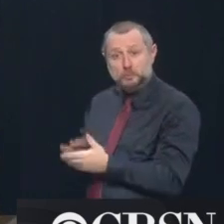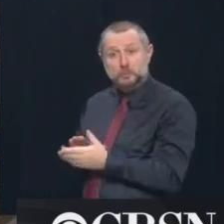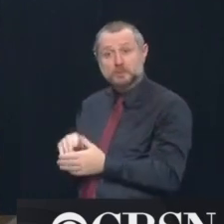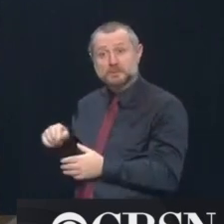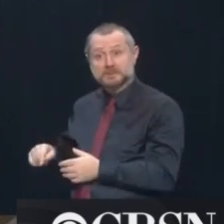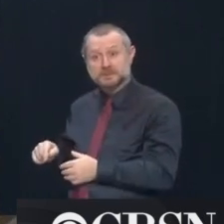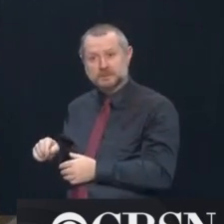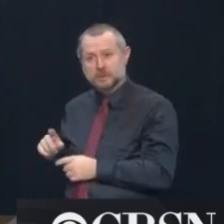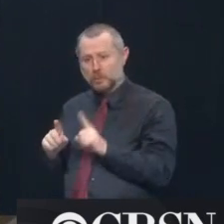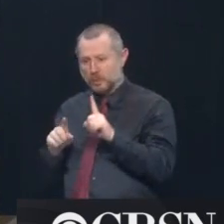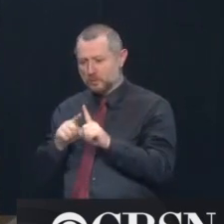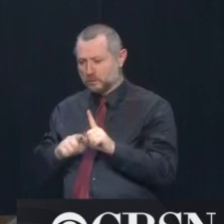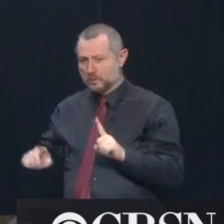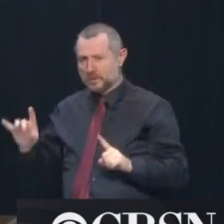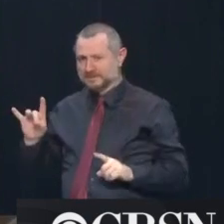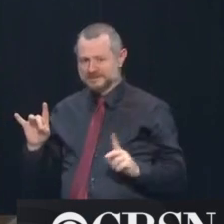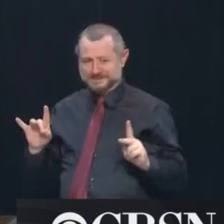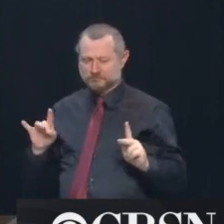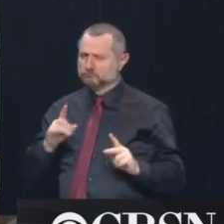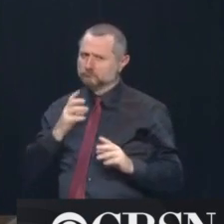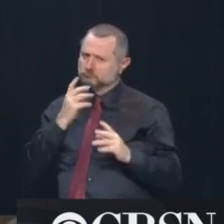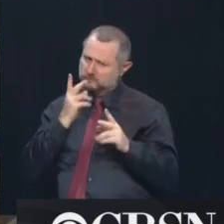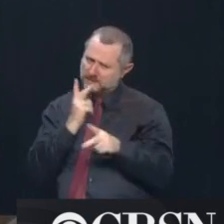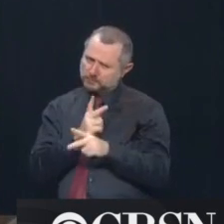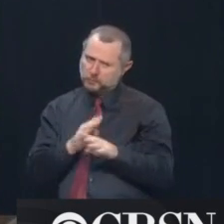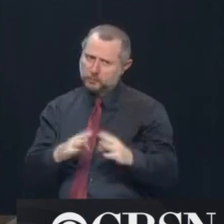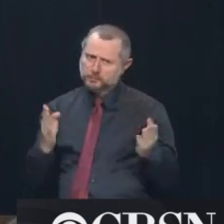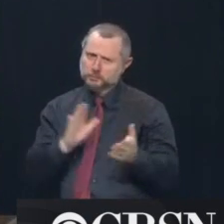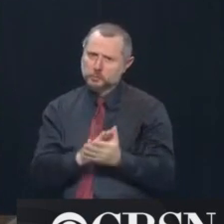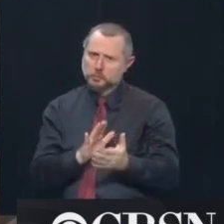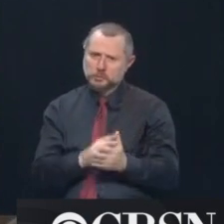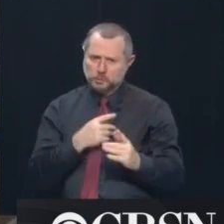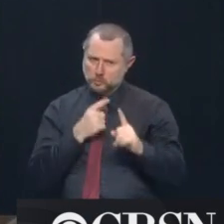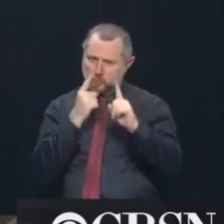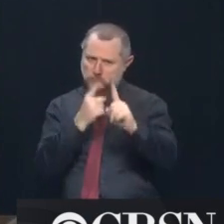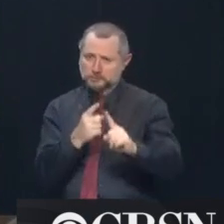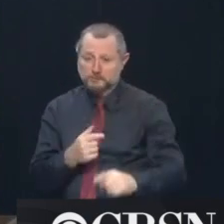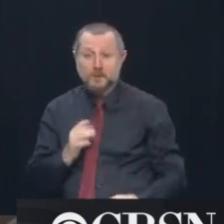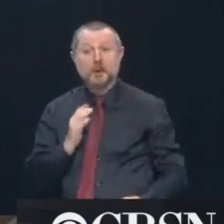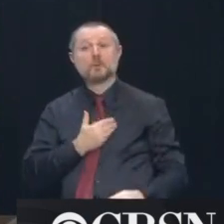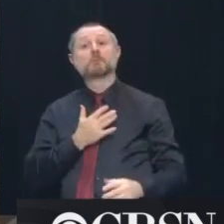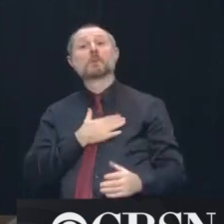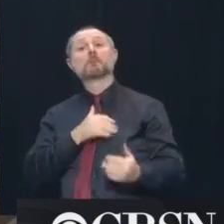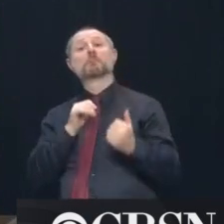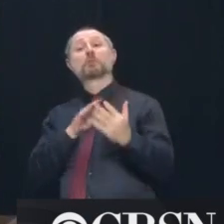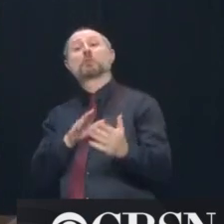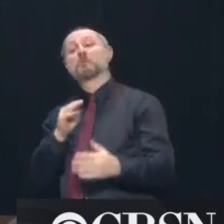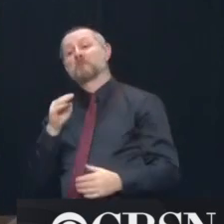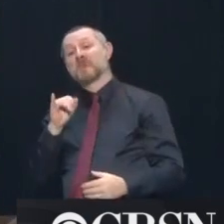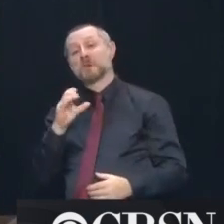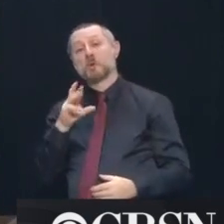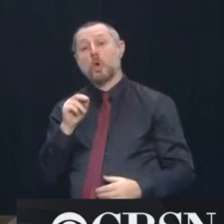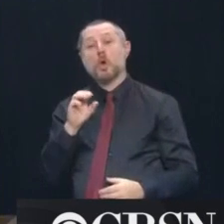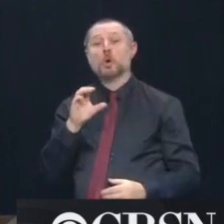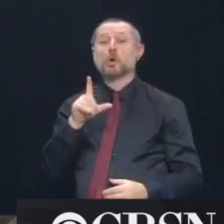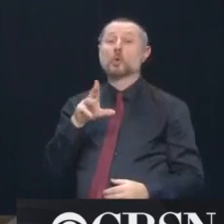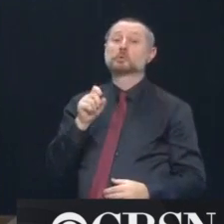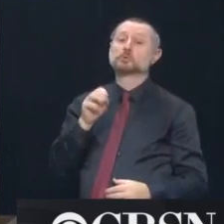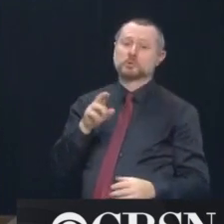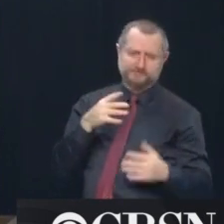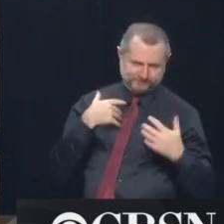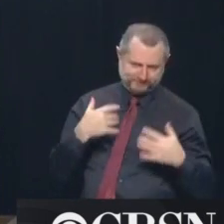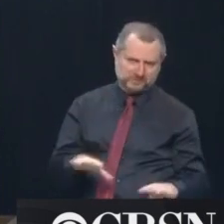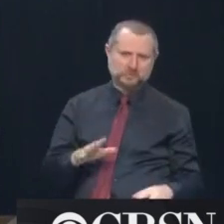So we do micro clusters, which we have done. We have been doing. We did a Brooklyn microcluster, Queens